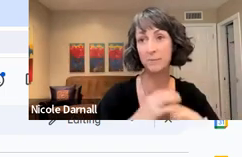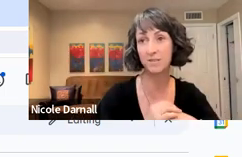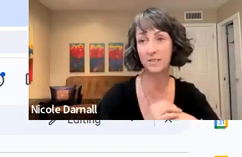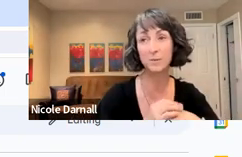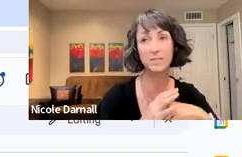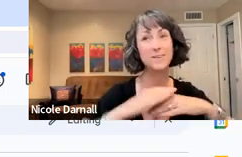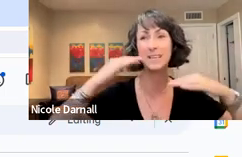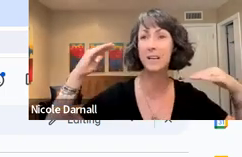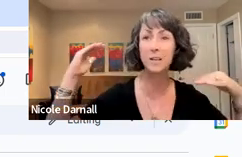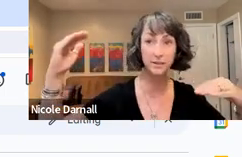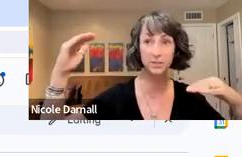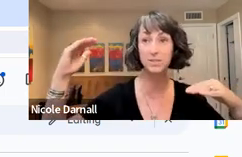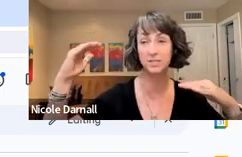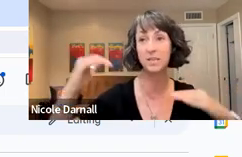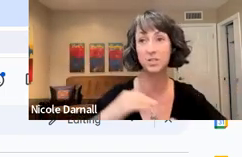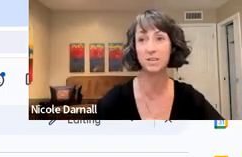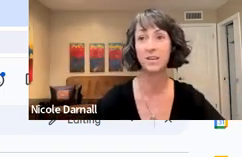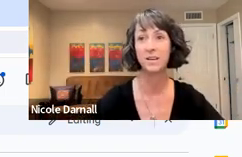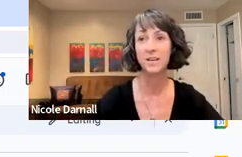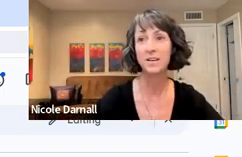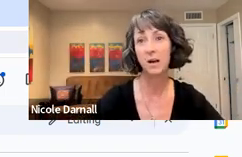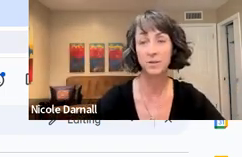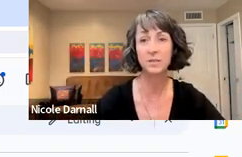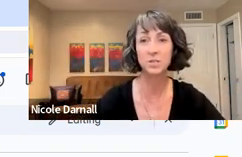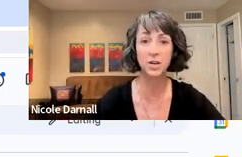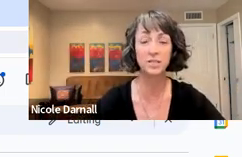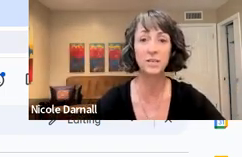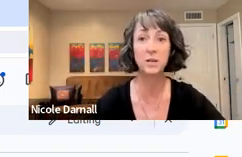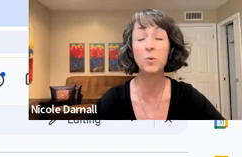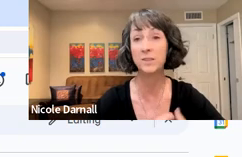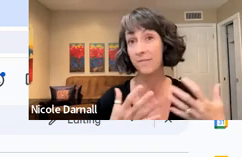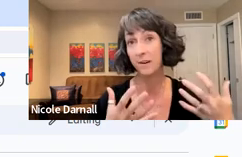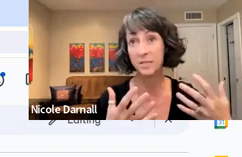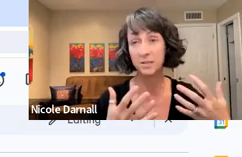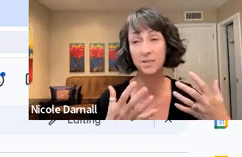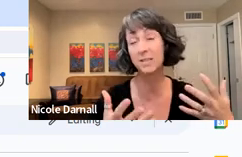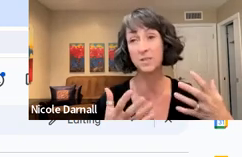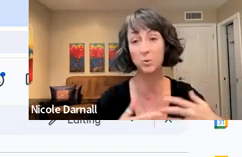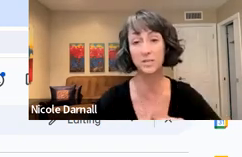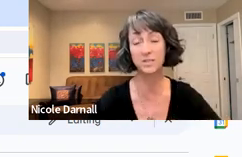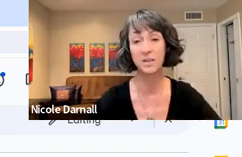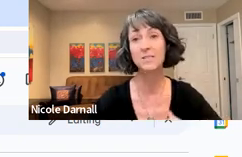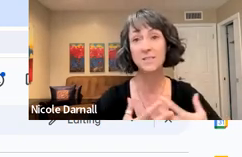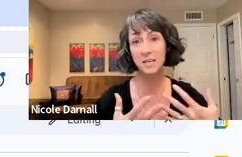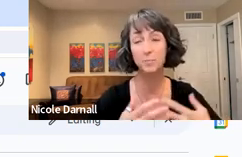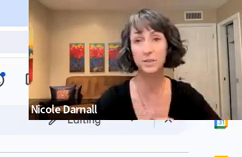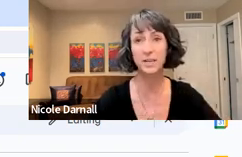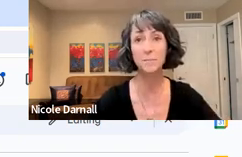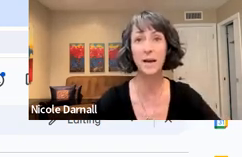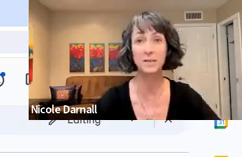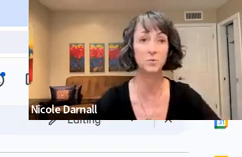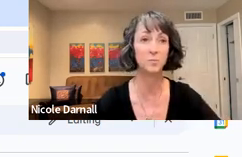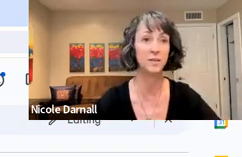other types of labels. And there is a clear distinction in how they're constructed and what the subsequent